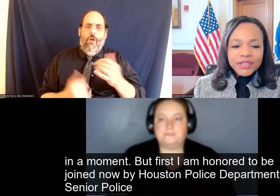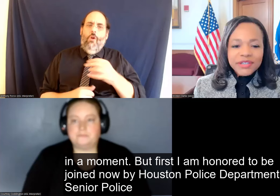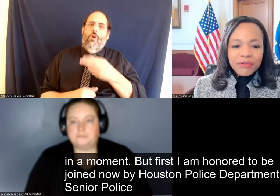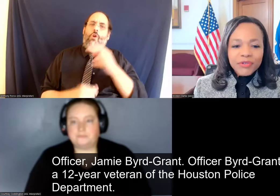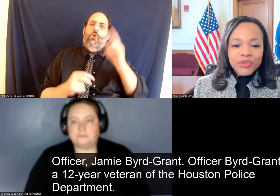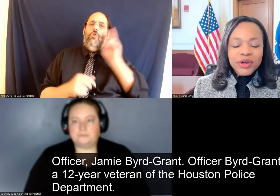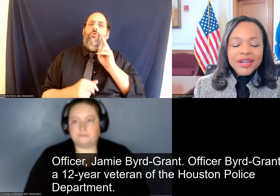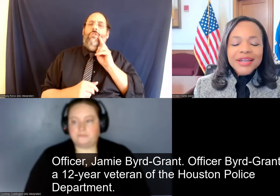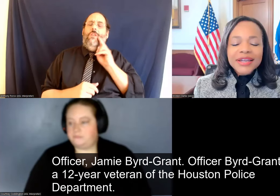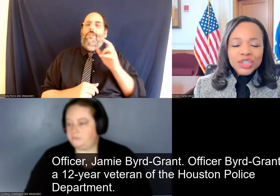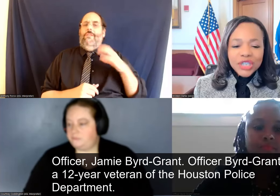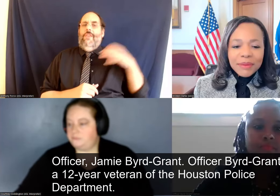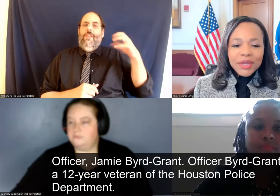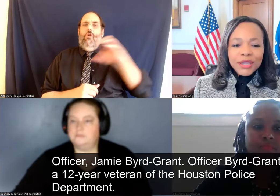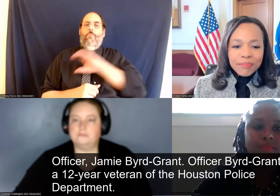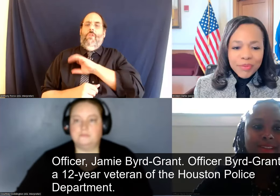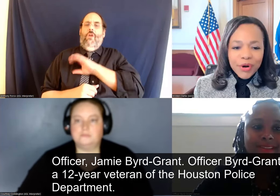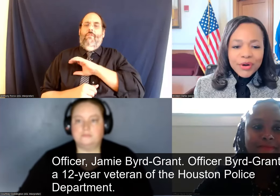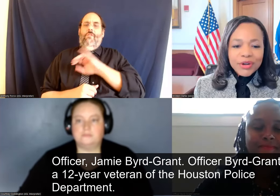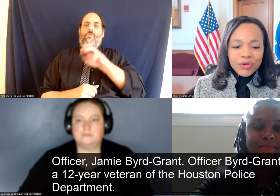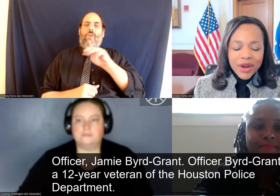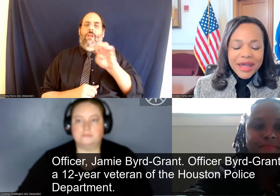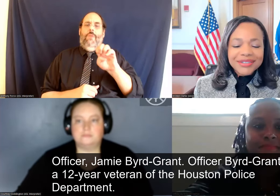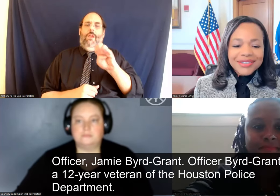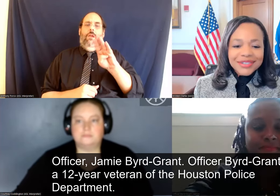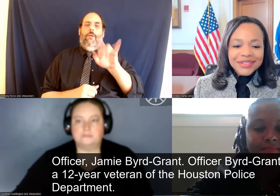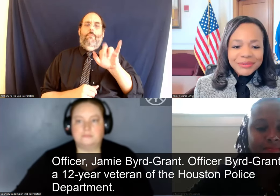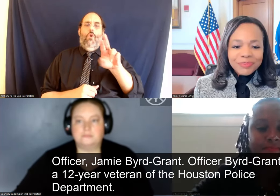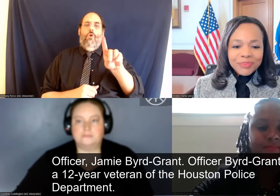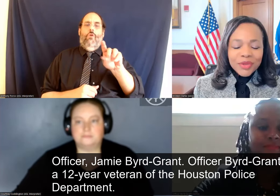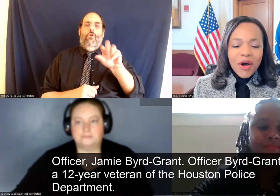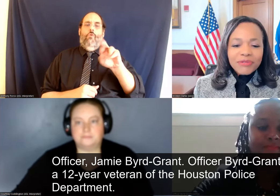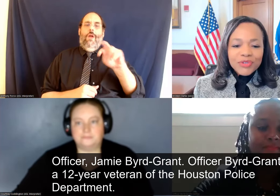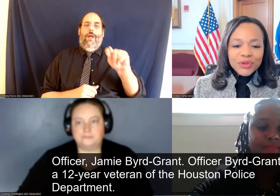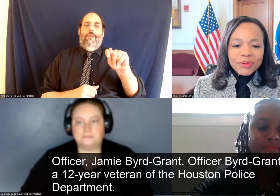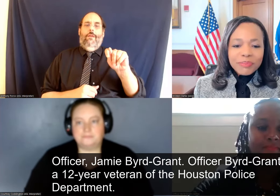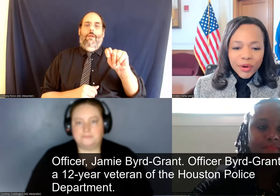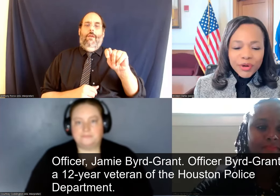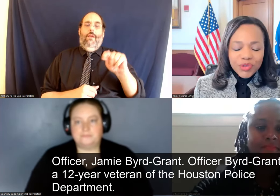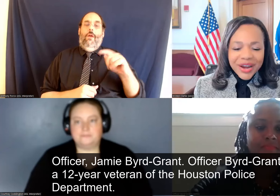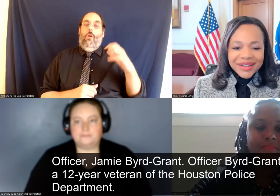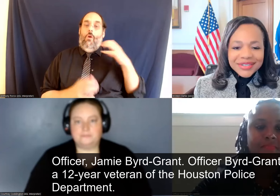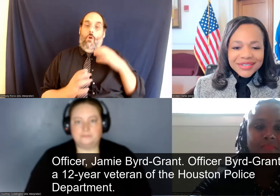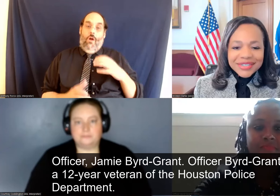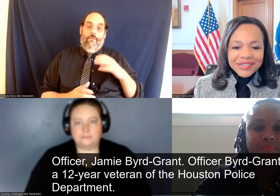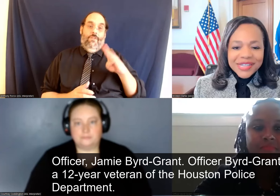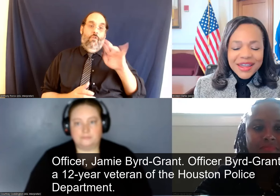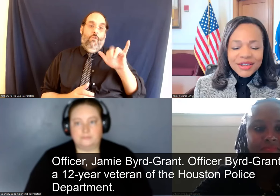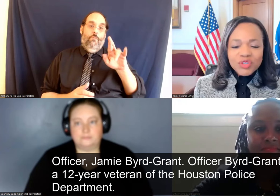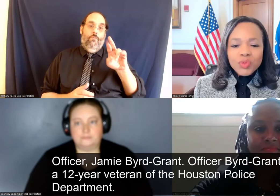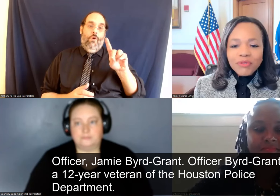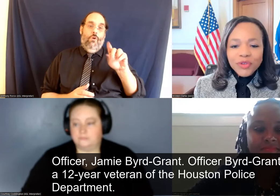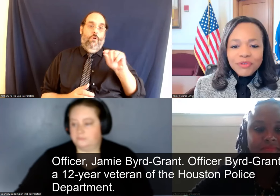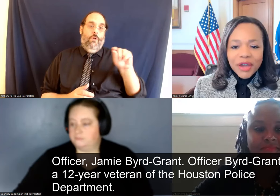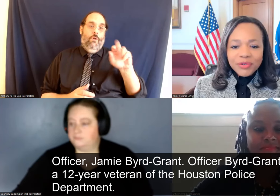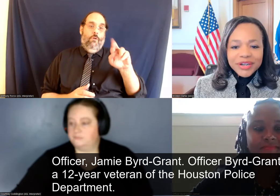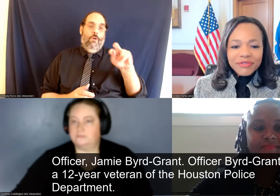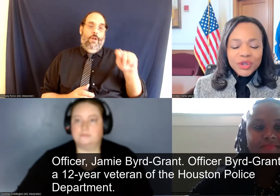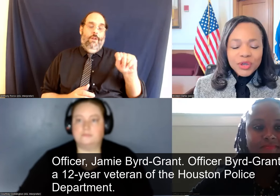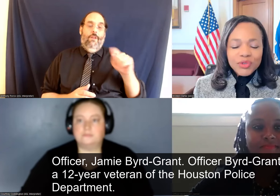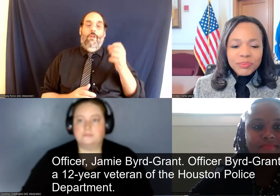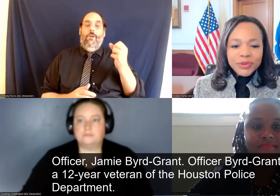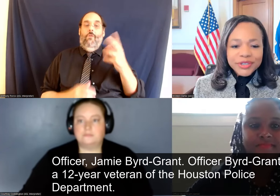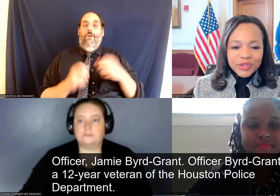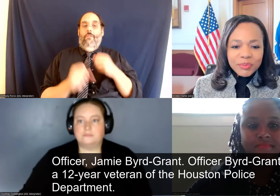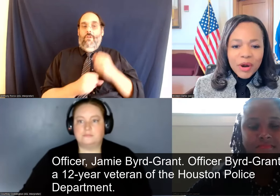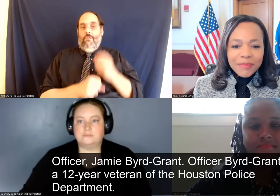Senior Police Officer Jamie Byrd Grant. Officer Byrd Grant is a 12-year veteran